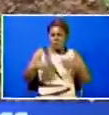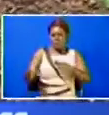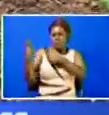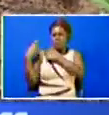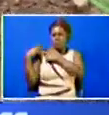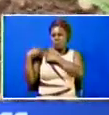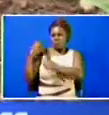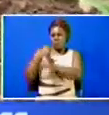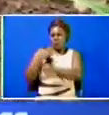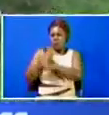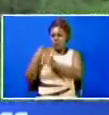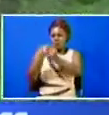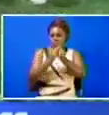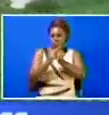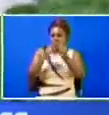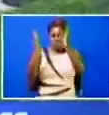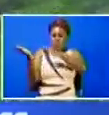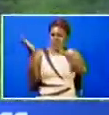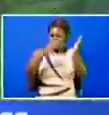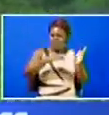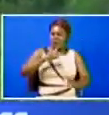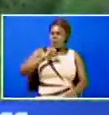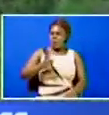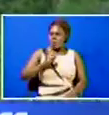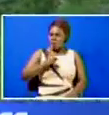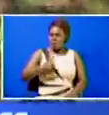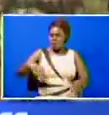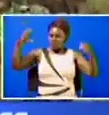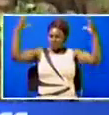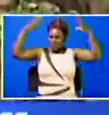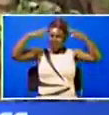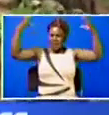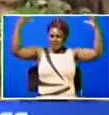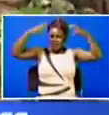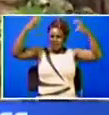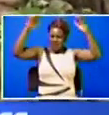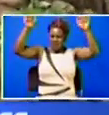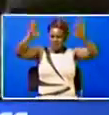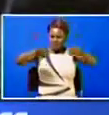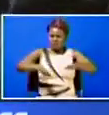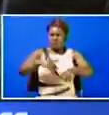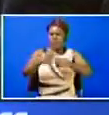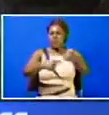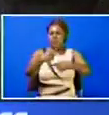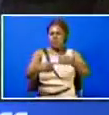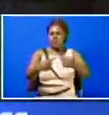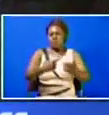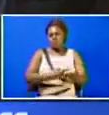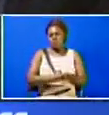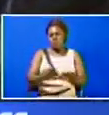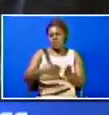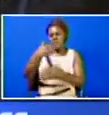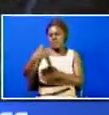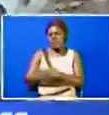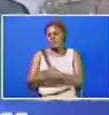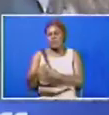tunaweza shirikiana pamoja. The weatherman has already warned that the rains will continue pounding parts of Rift Valley Islands in the coming week.